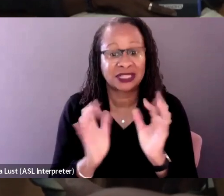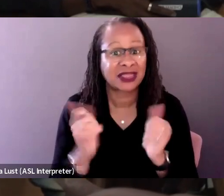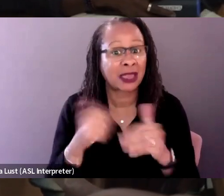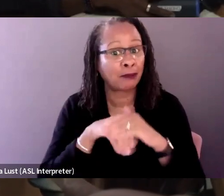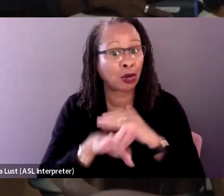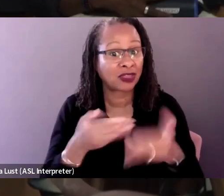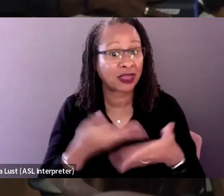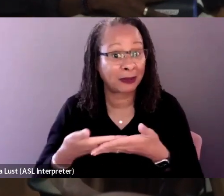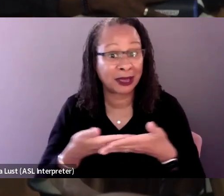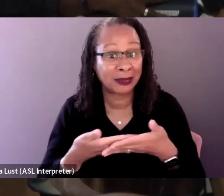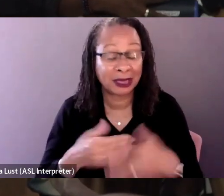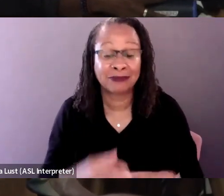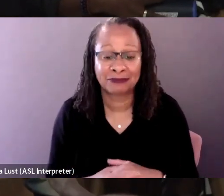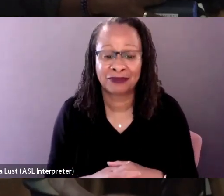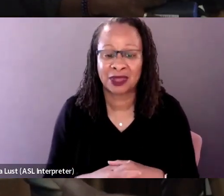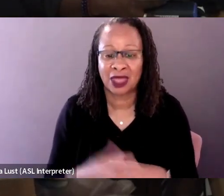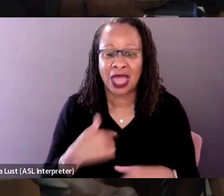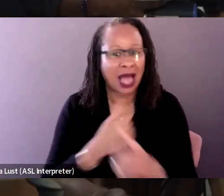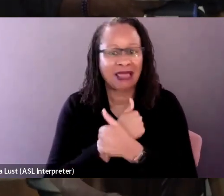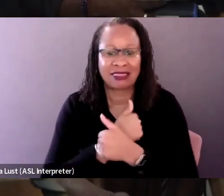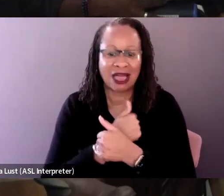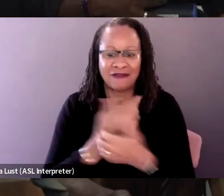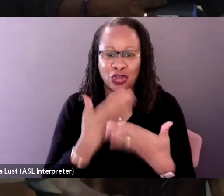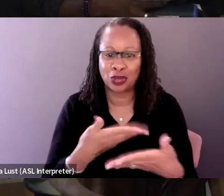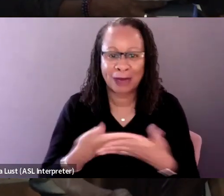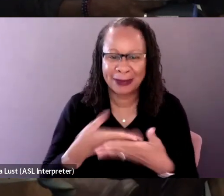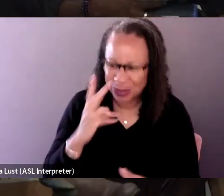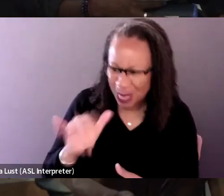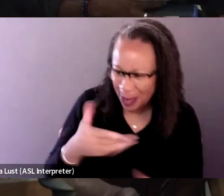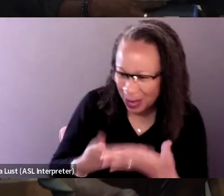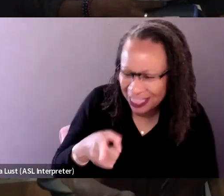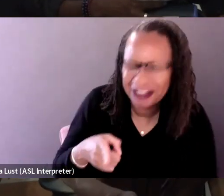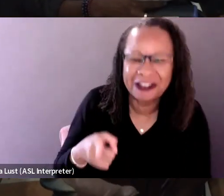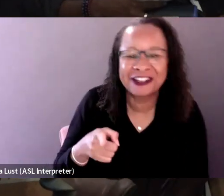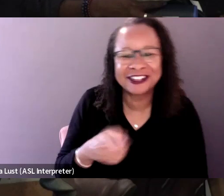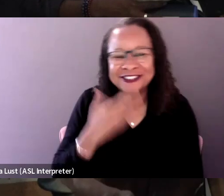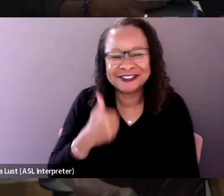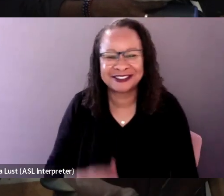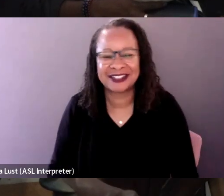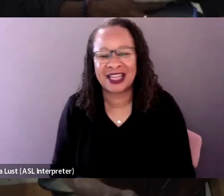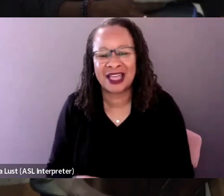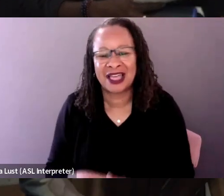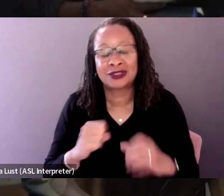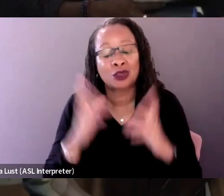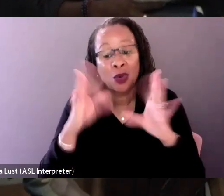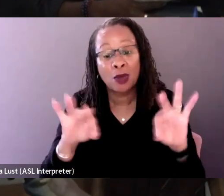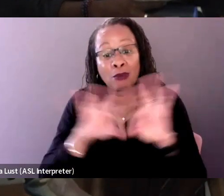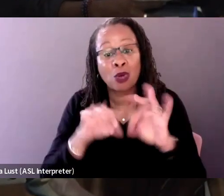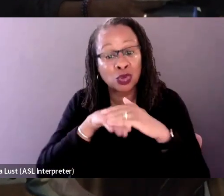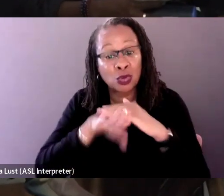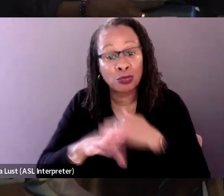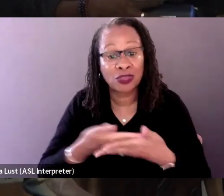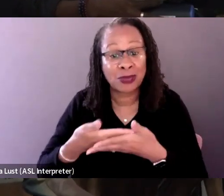children, but I love a baby. There we go. Look at that baby over there, all right? Okay. But it's so important to birth babies and then birth another one.